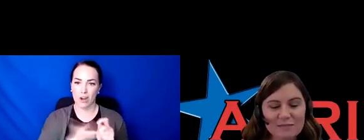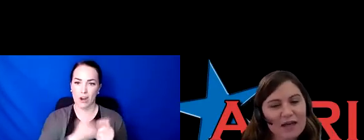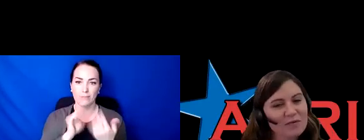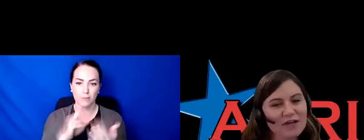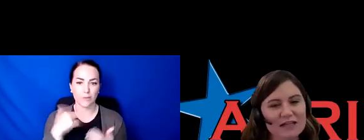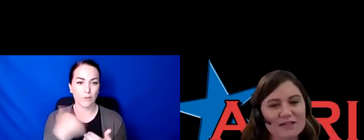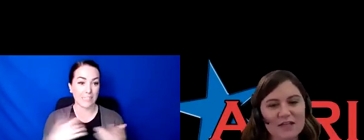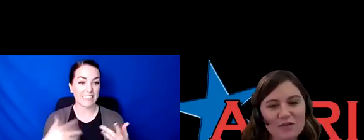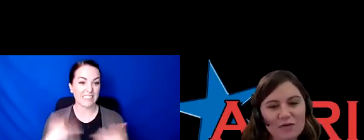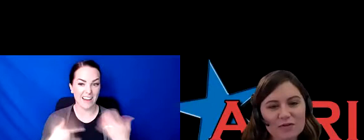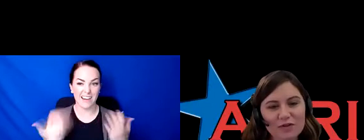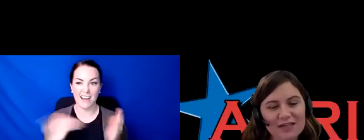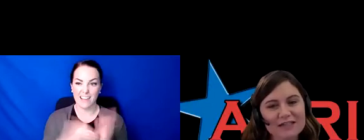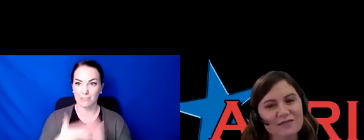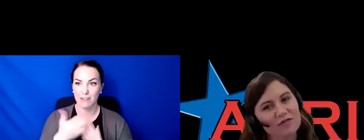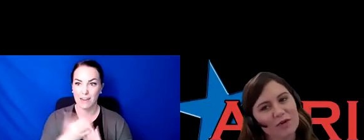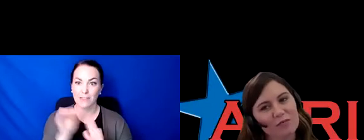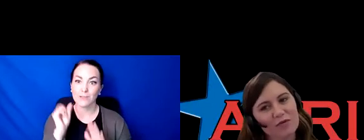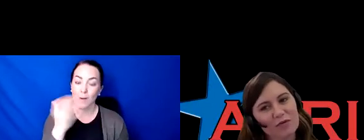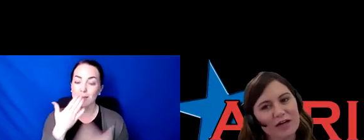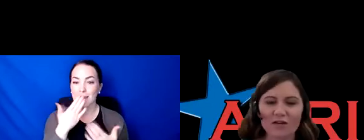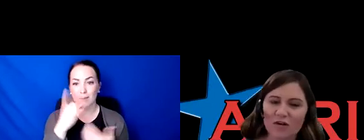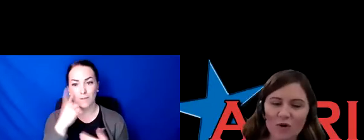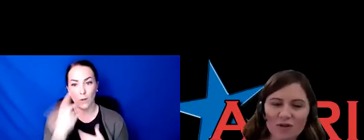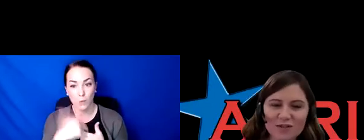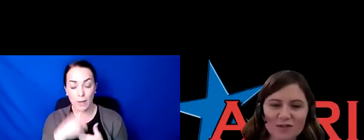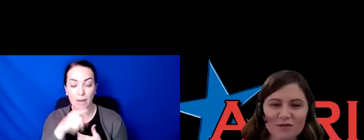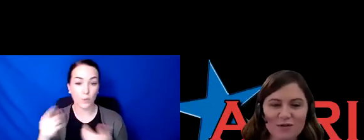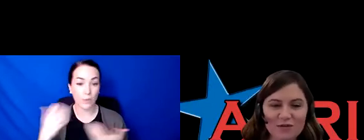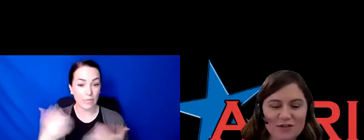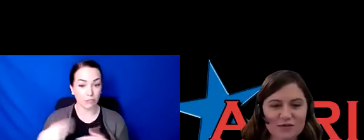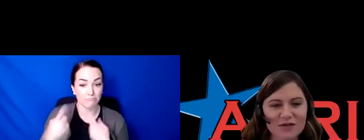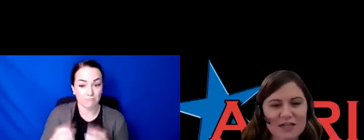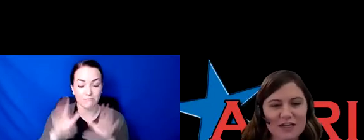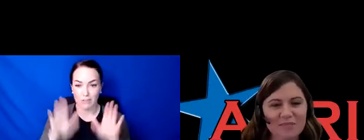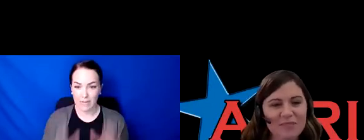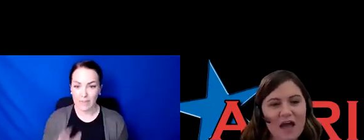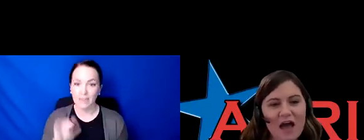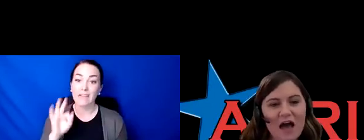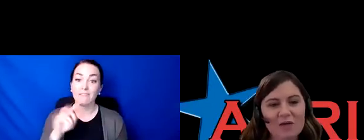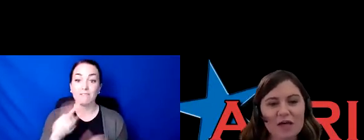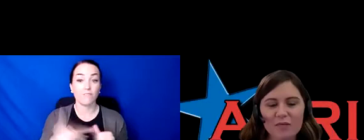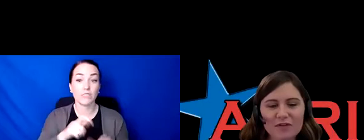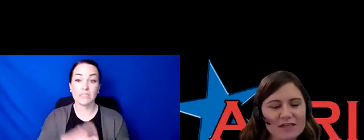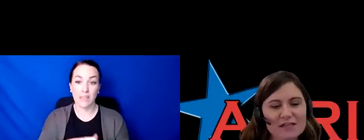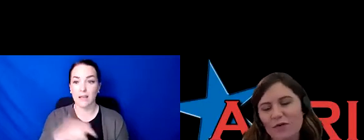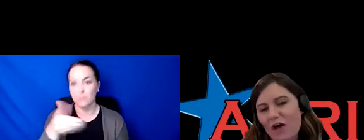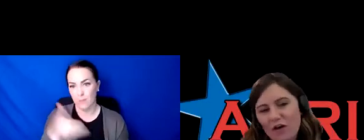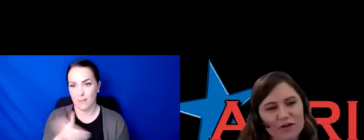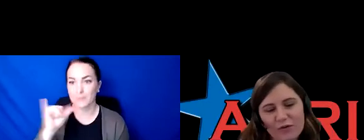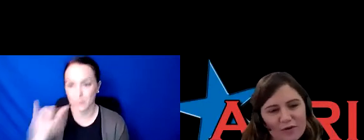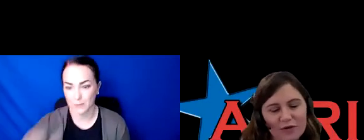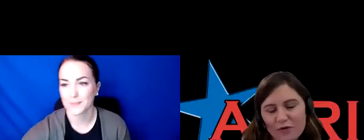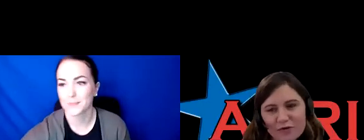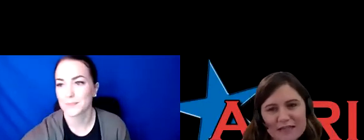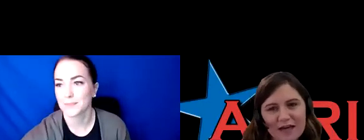that it's back up and running. So thank you all for joining us if you've been on before, and welcome to you if it's your first time. A couple of things that we all